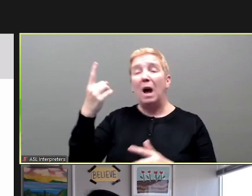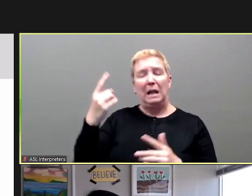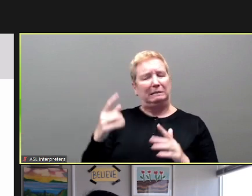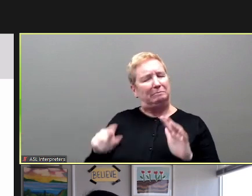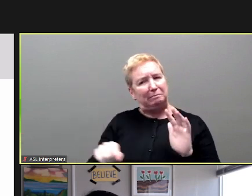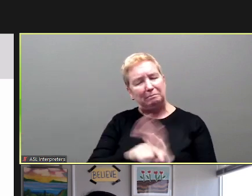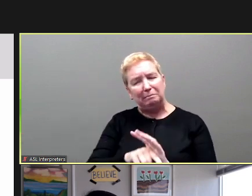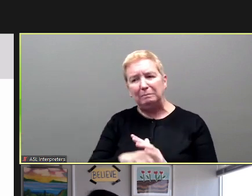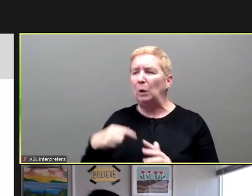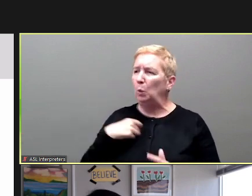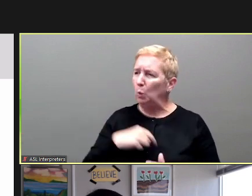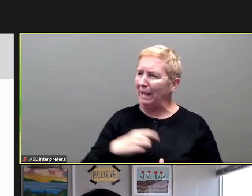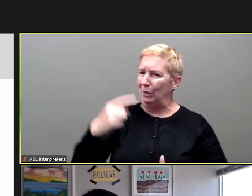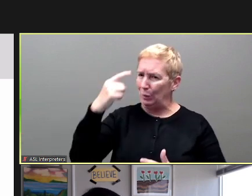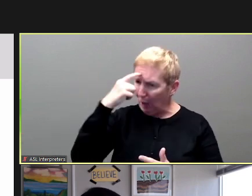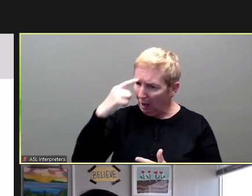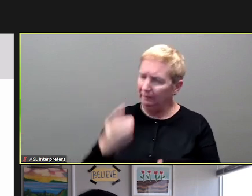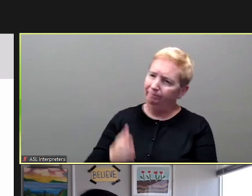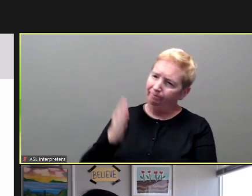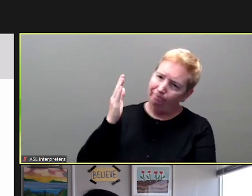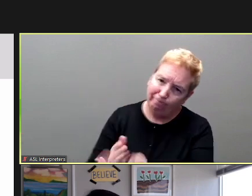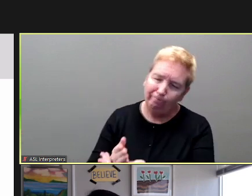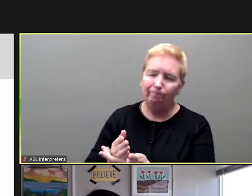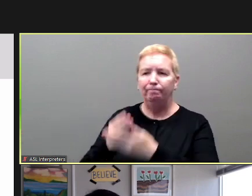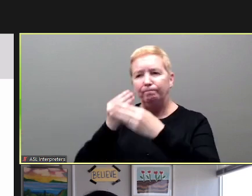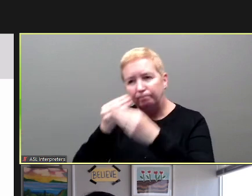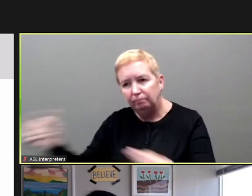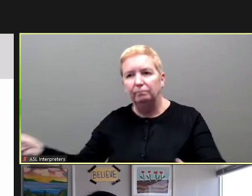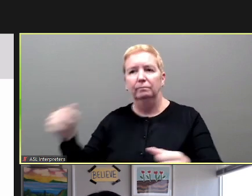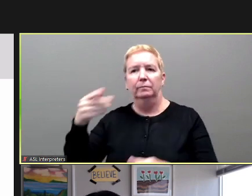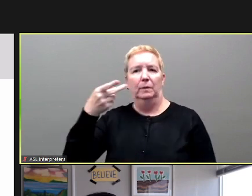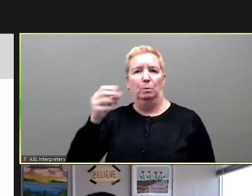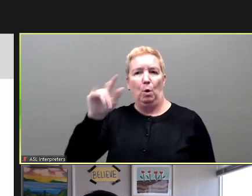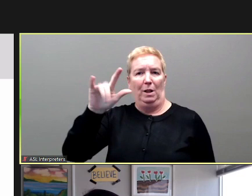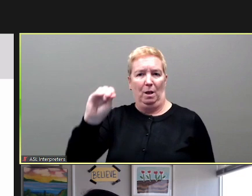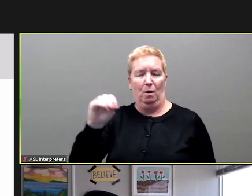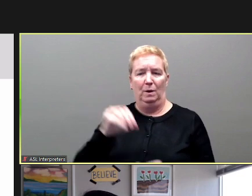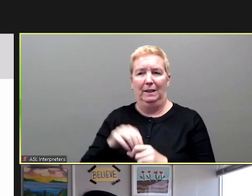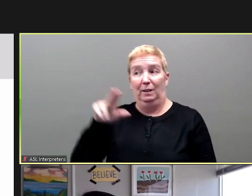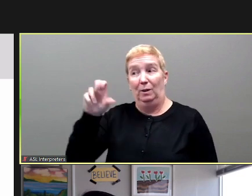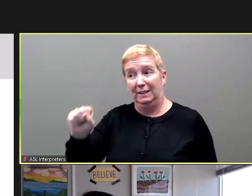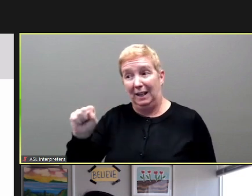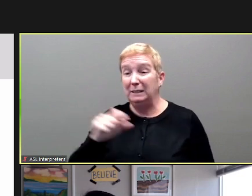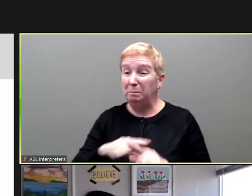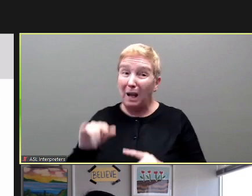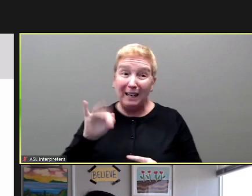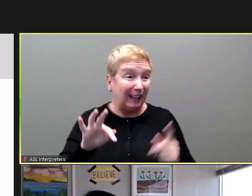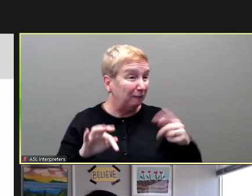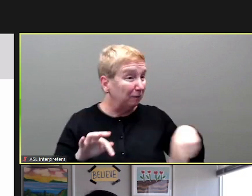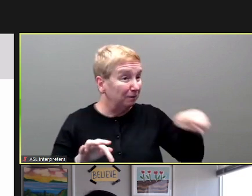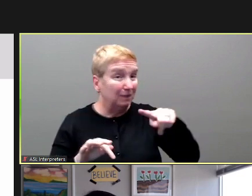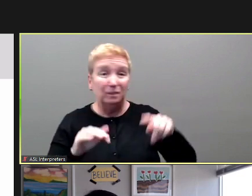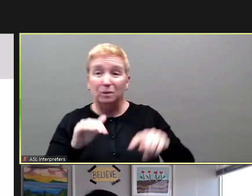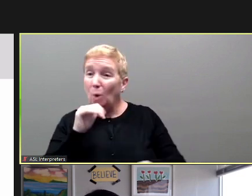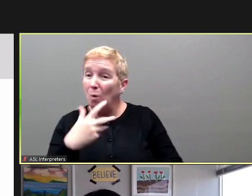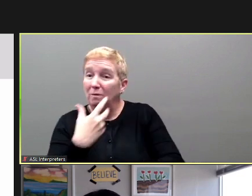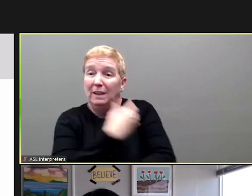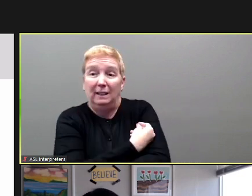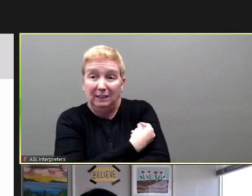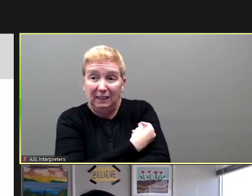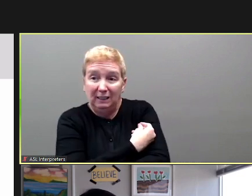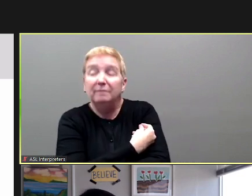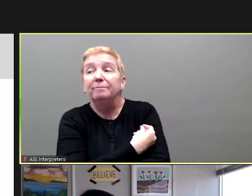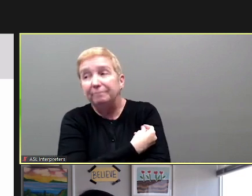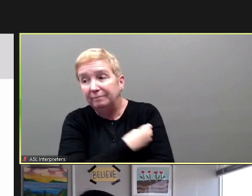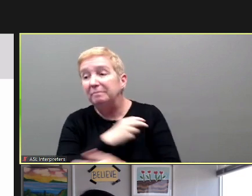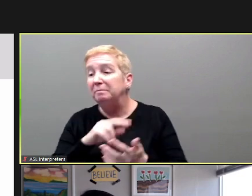the United States, but if we're not vaccinated, polio, which mostly affects children, can actually cause 1